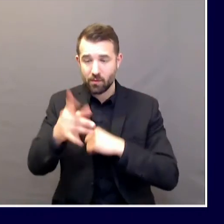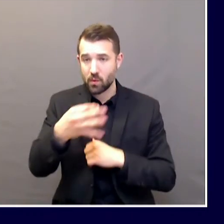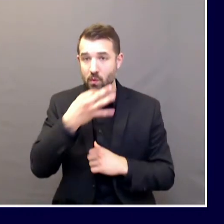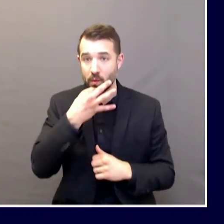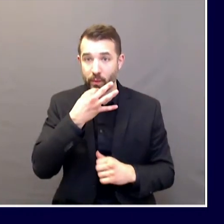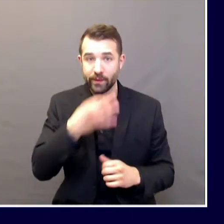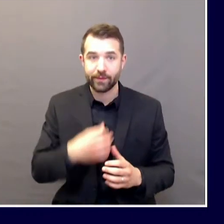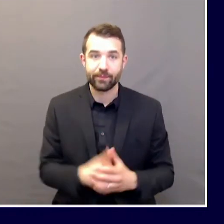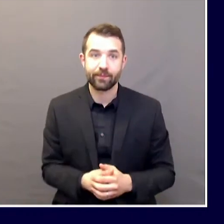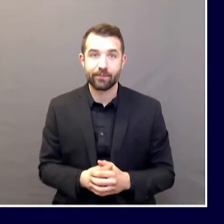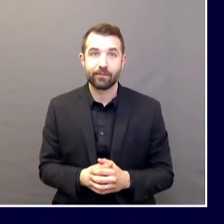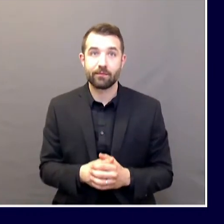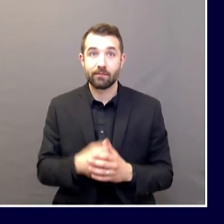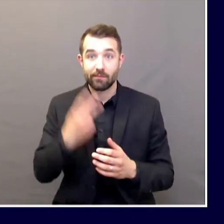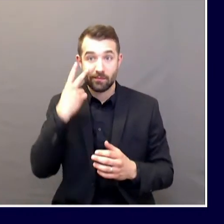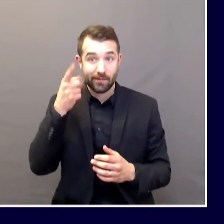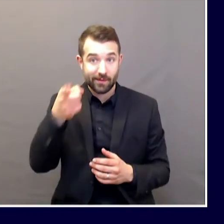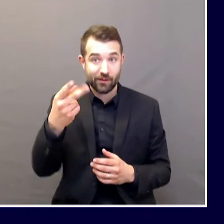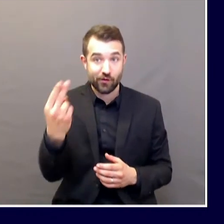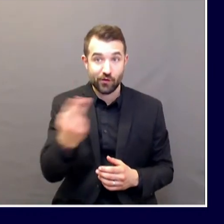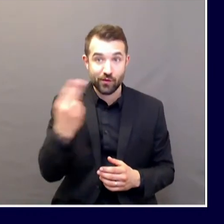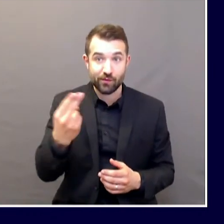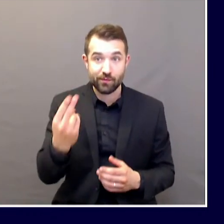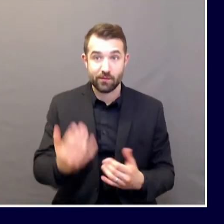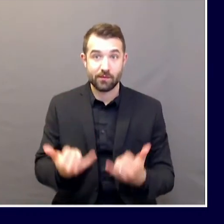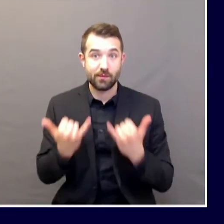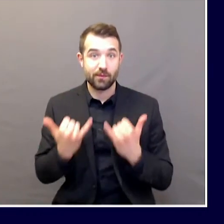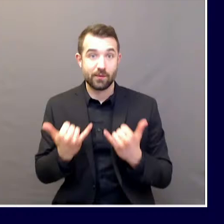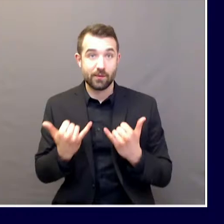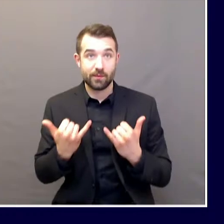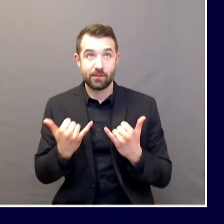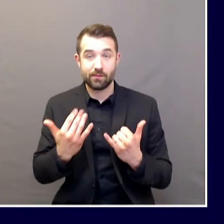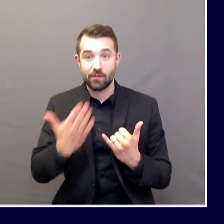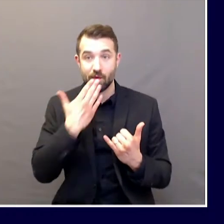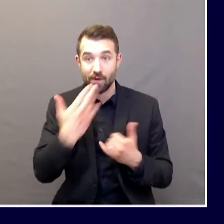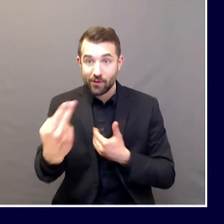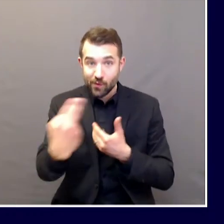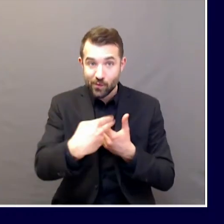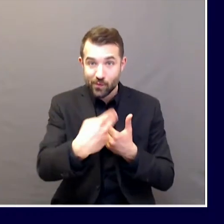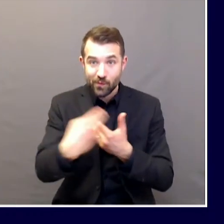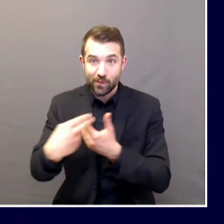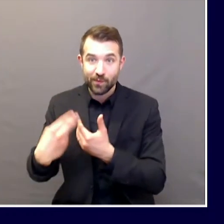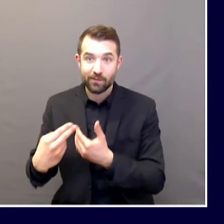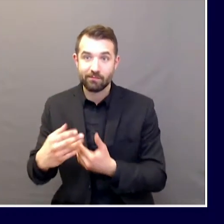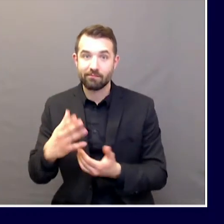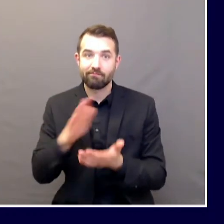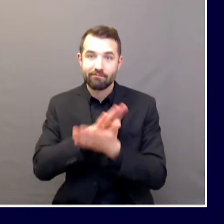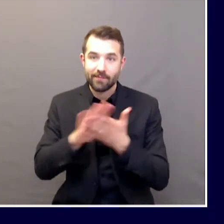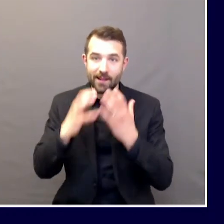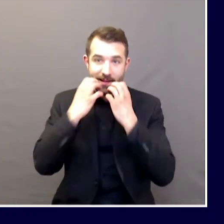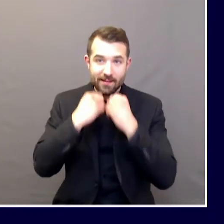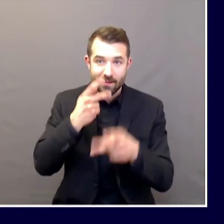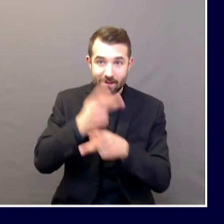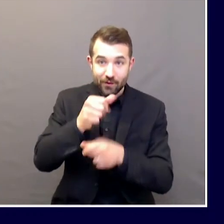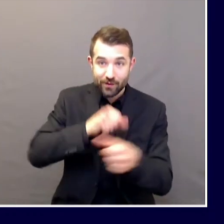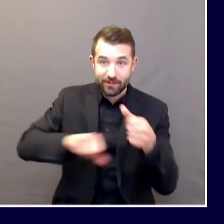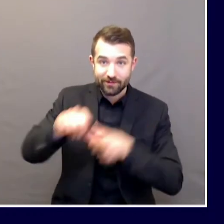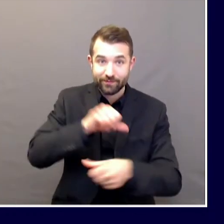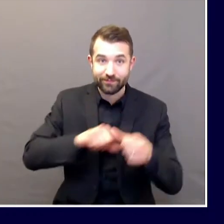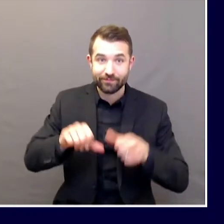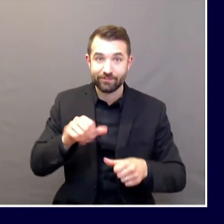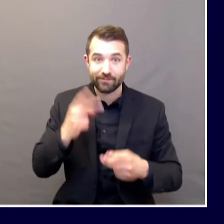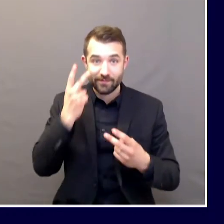everybody again on Thursday. In the meantime, thank you for joining. As always, please be kind. Take care of one another. We'll talk again soon.